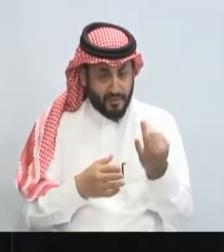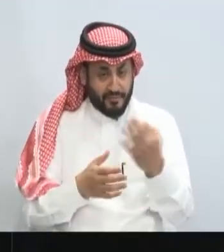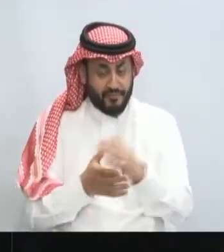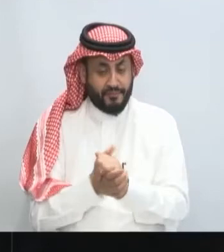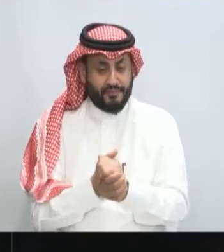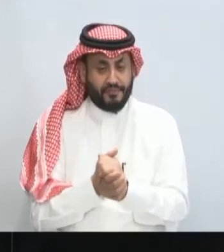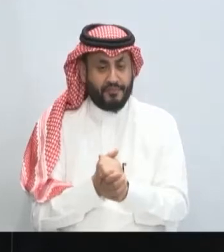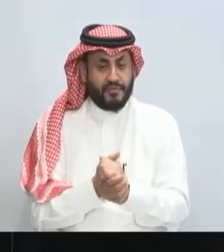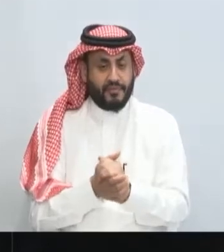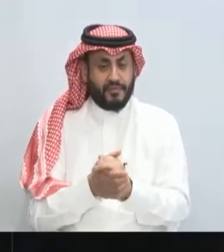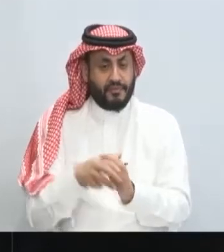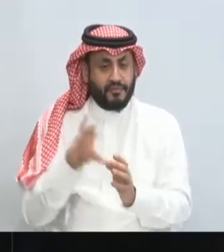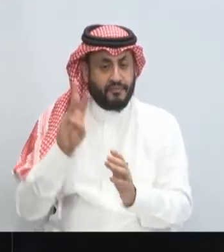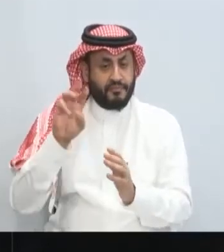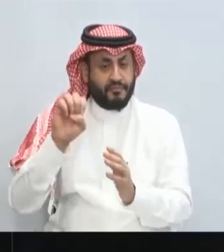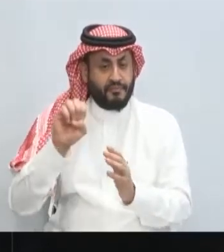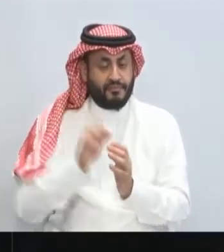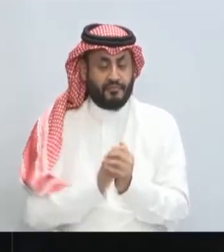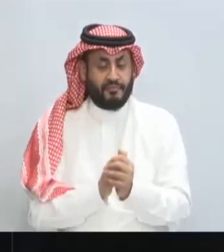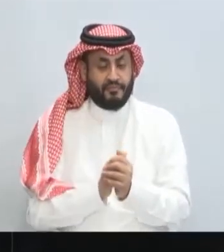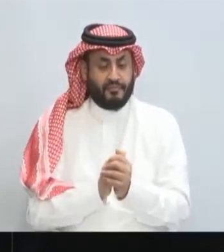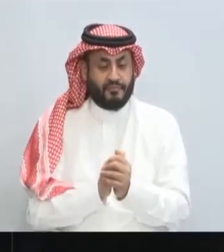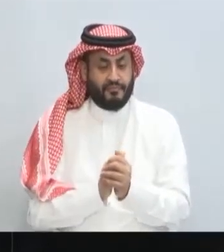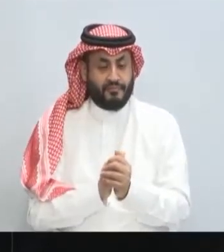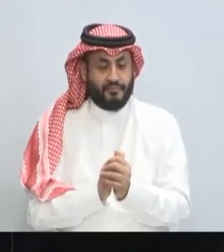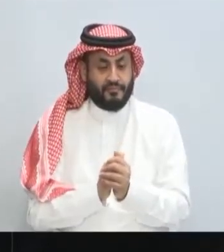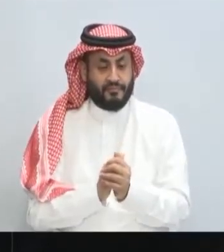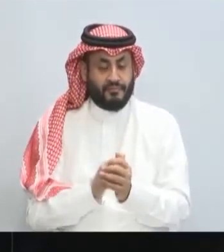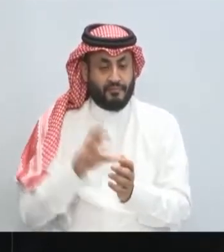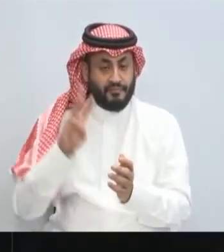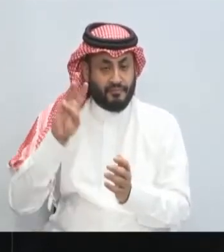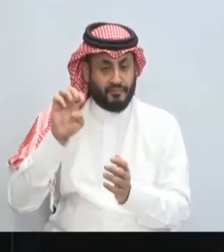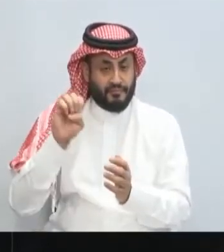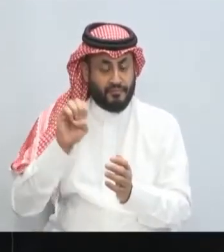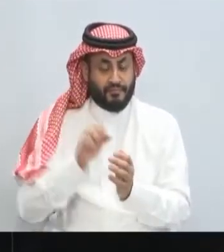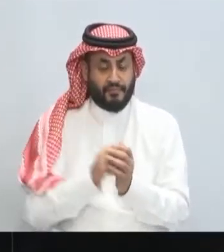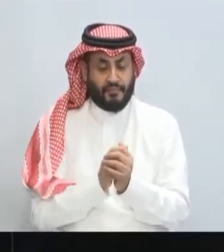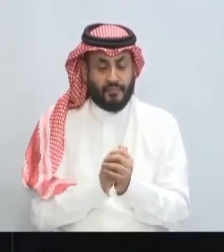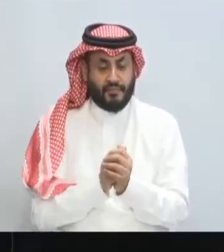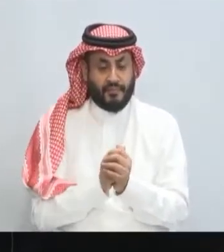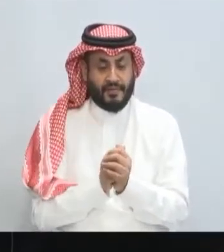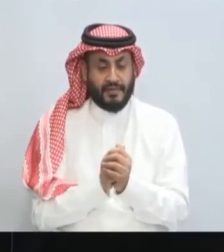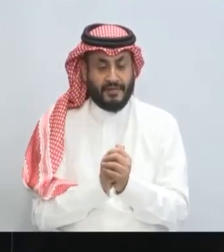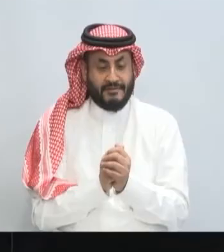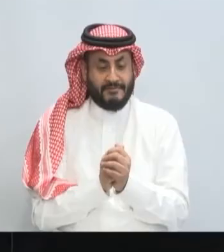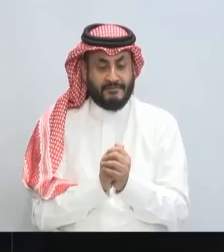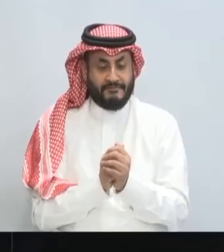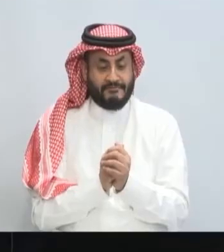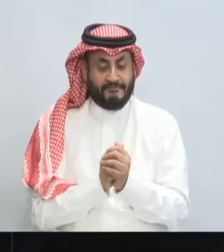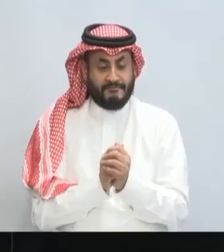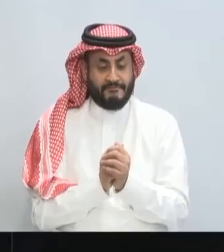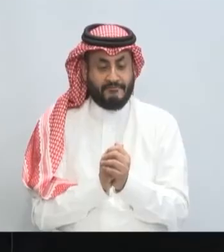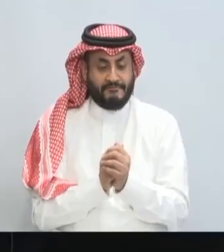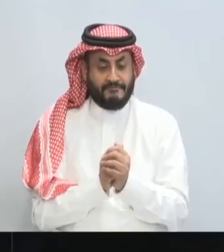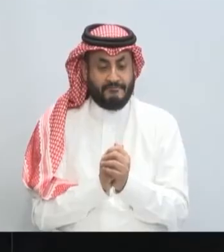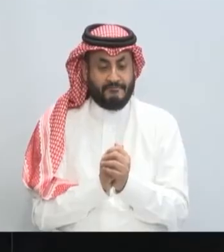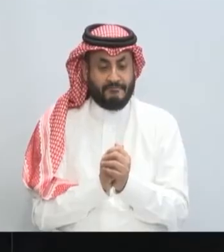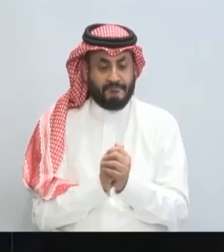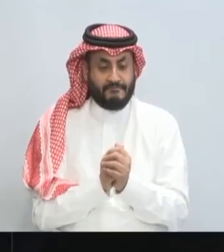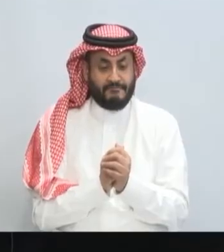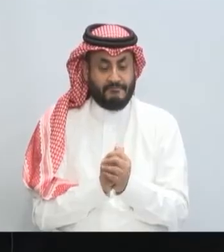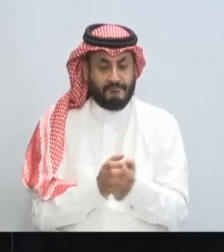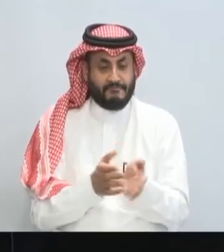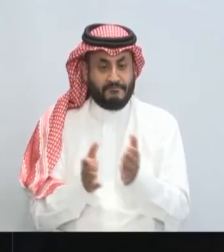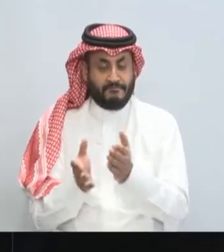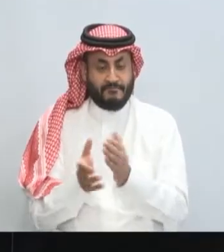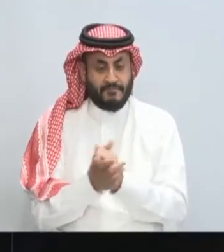I'm going to say we are playing. We are playing. Also,